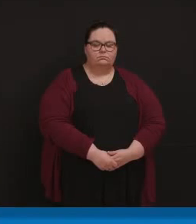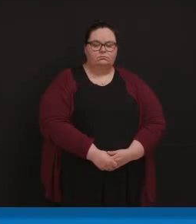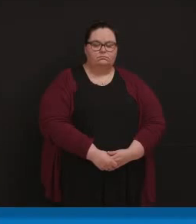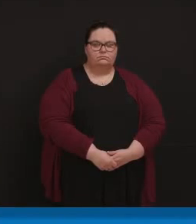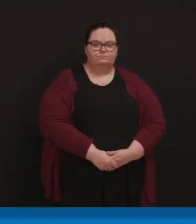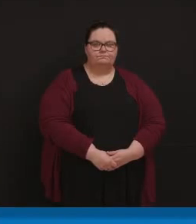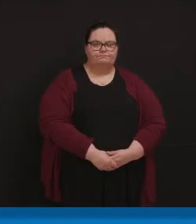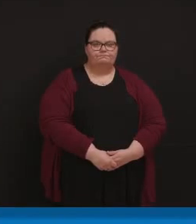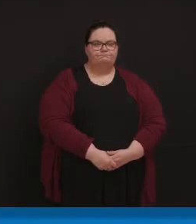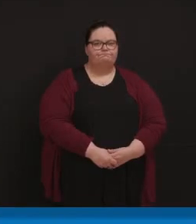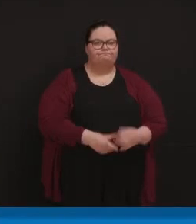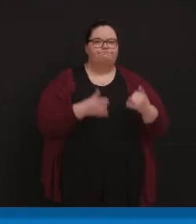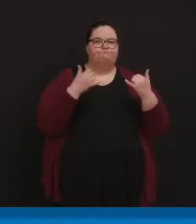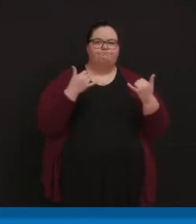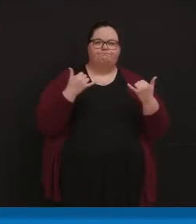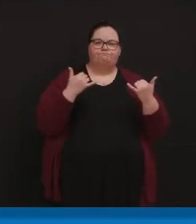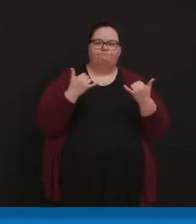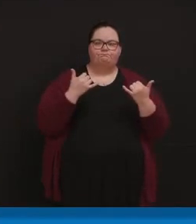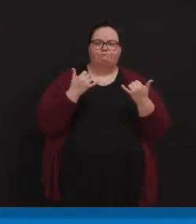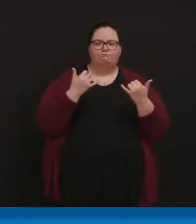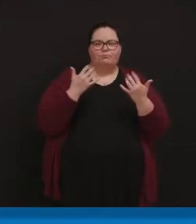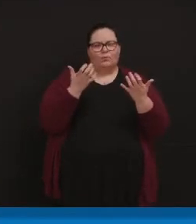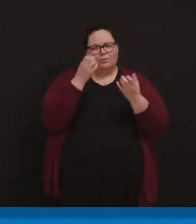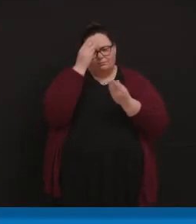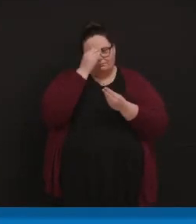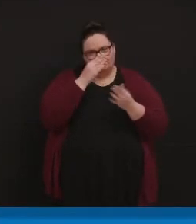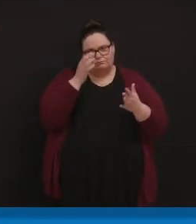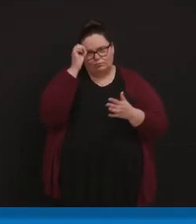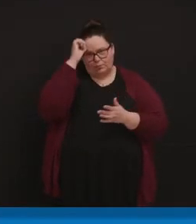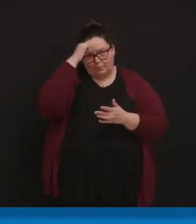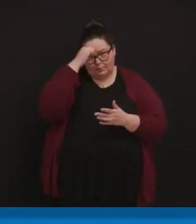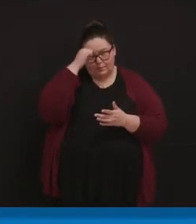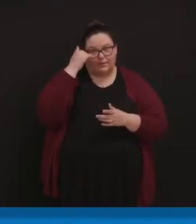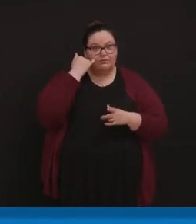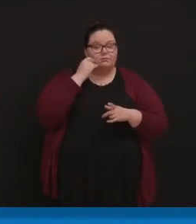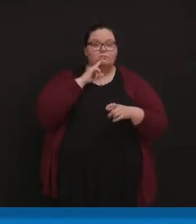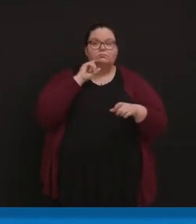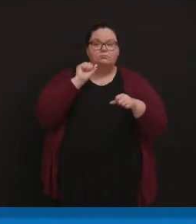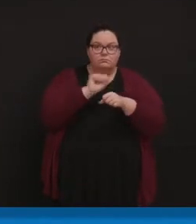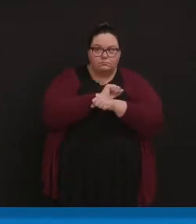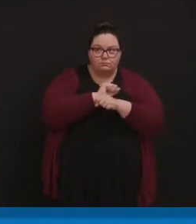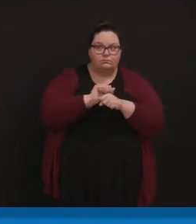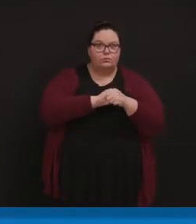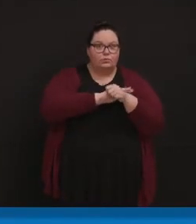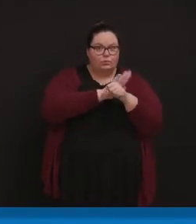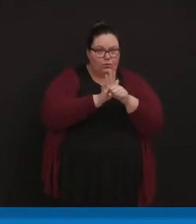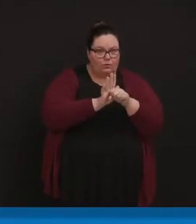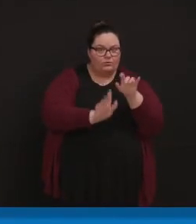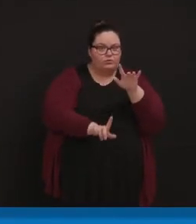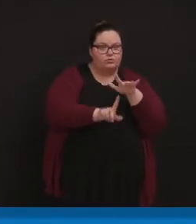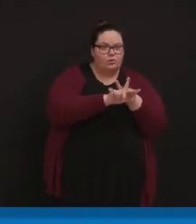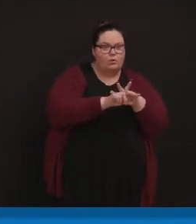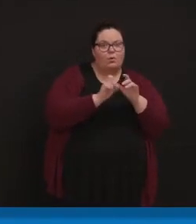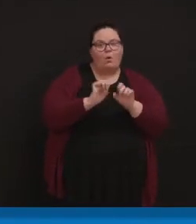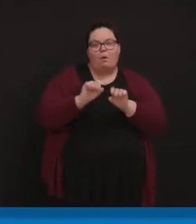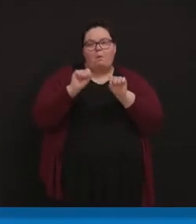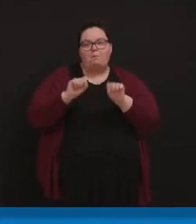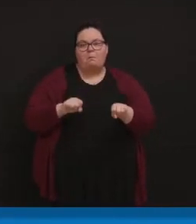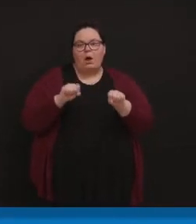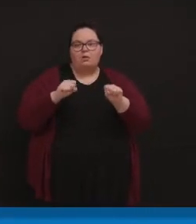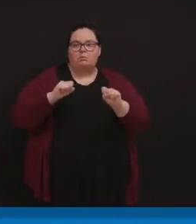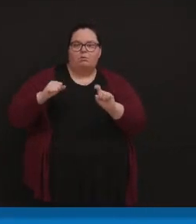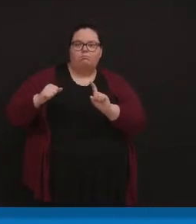province. Take this opportunity to remind families that if there is a confirmed positive case or possible exposure